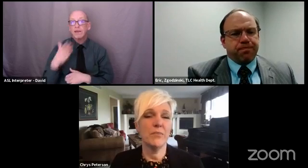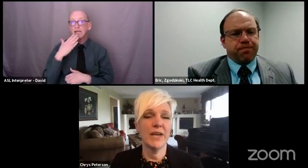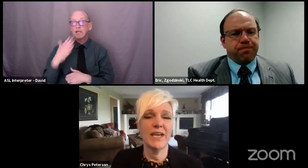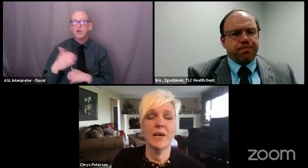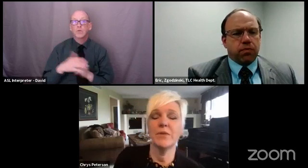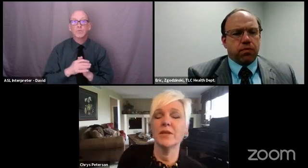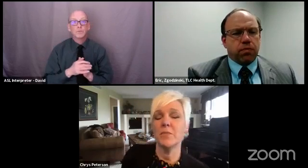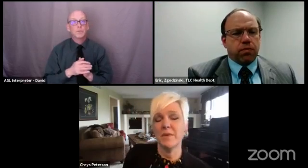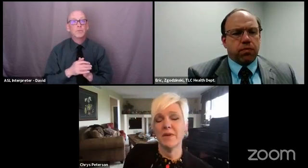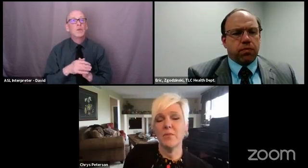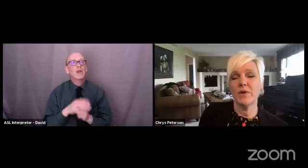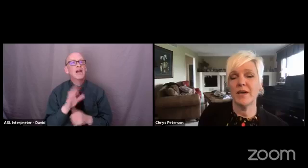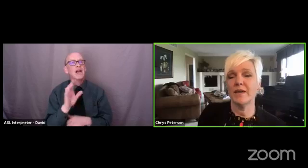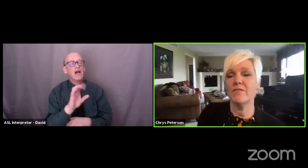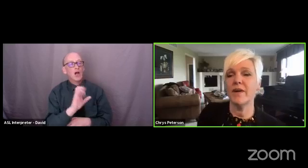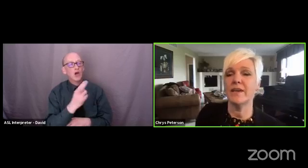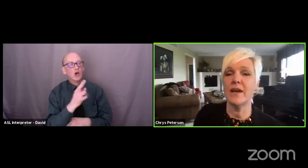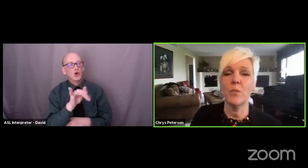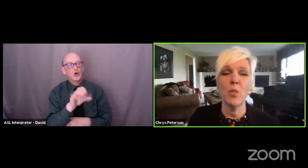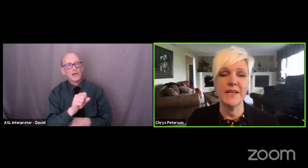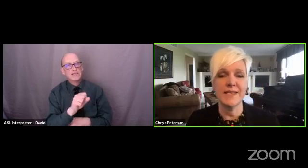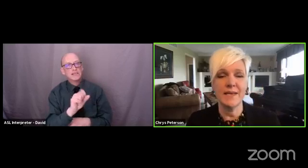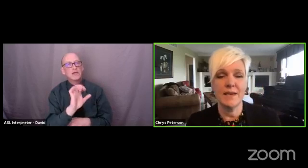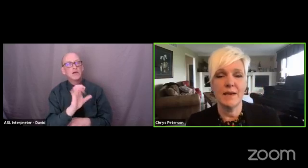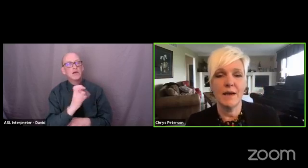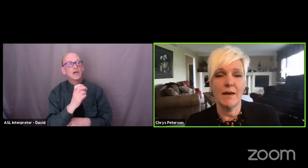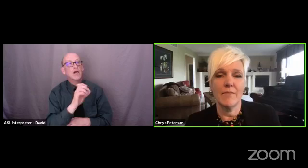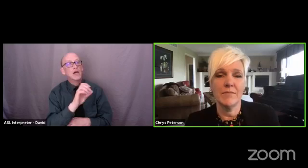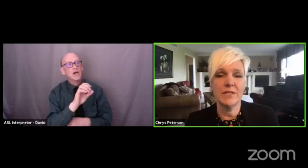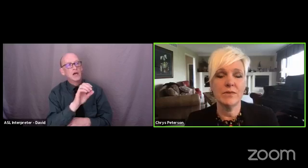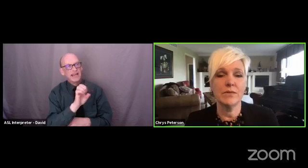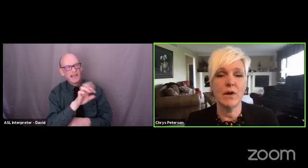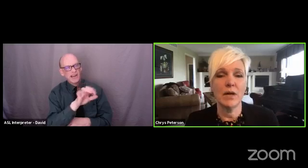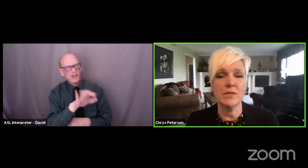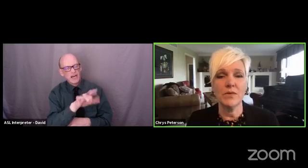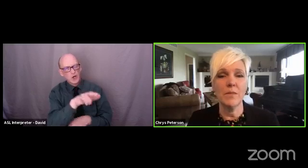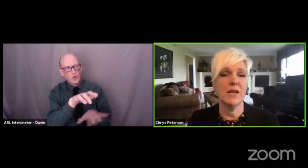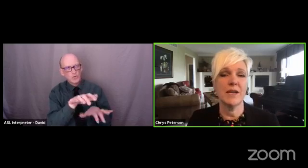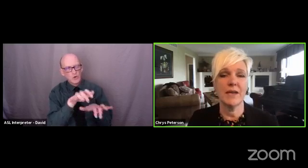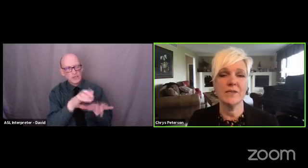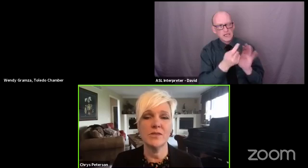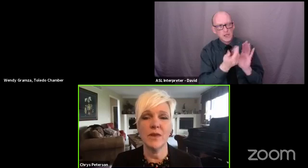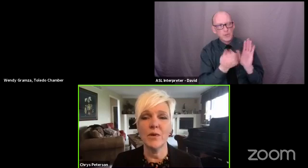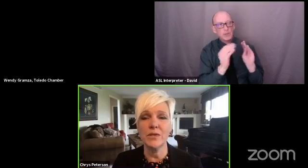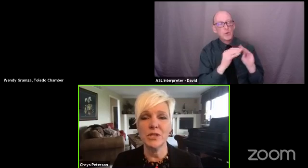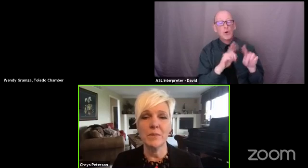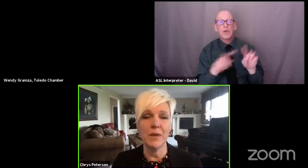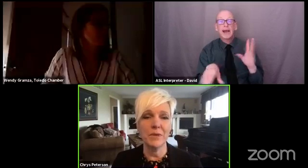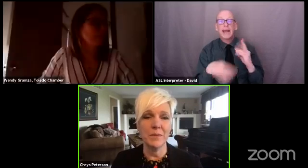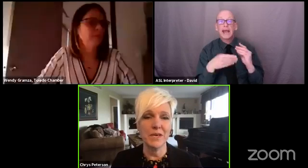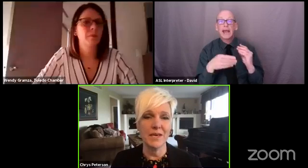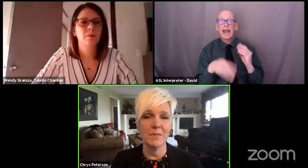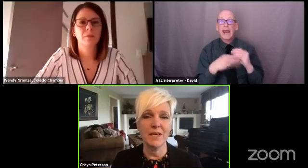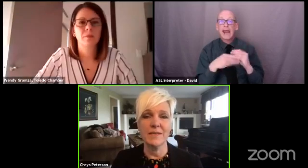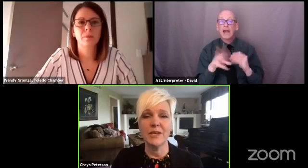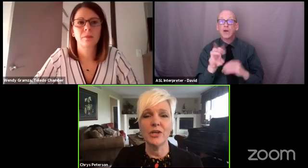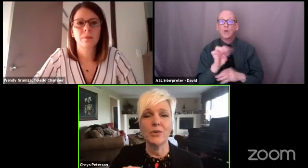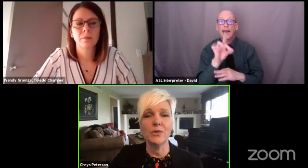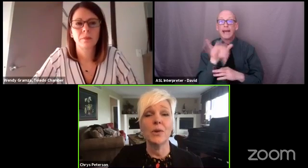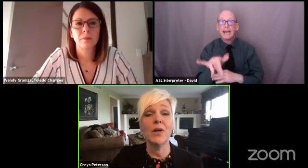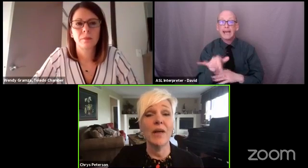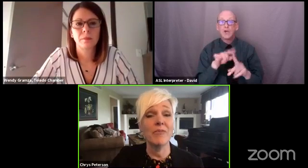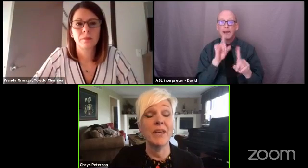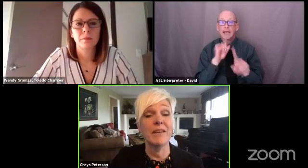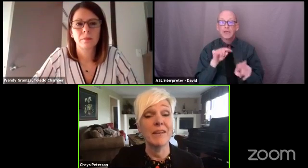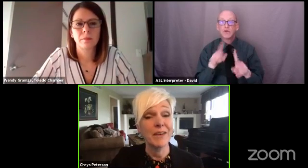you are breaking up a little bit, but I want to invite Wendy to also come on and answer that question about PPE, because I know